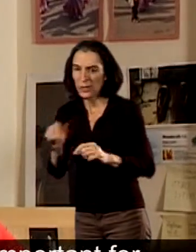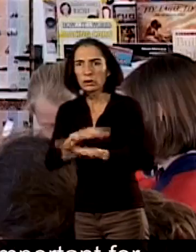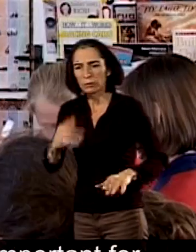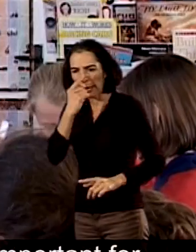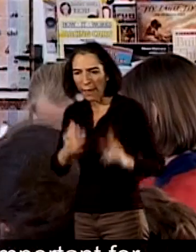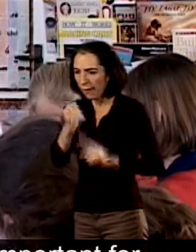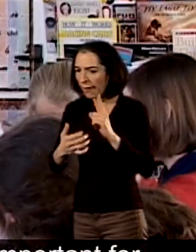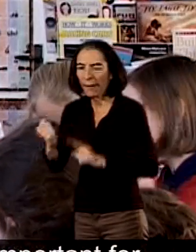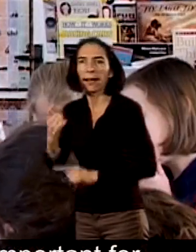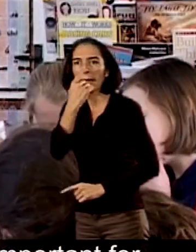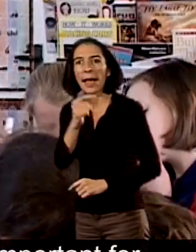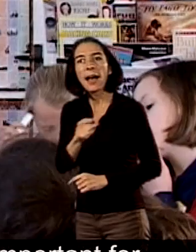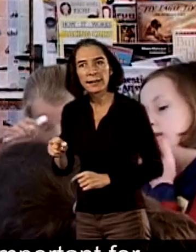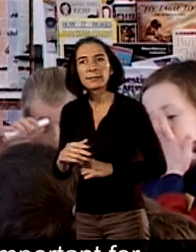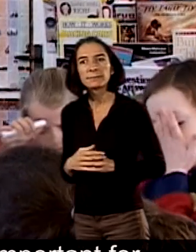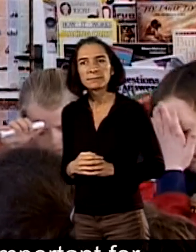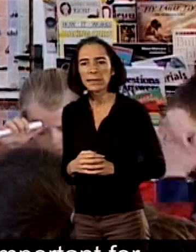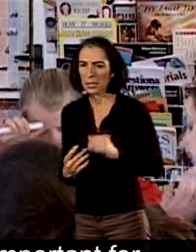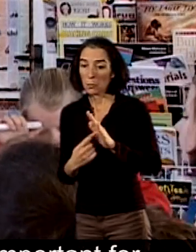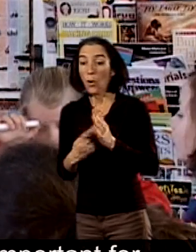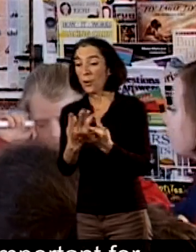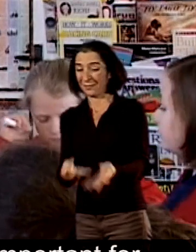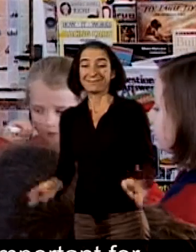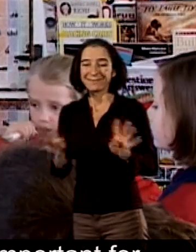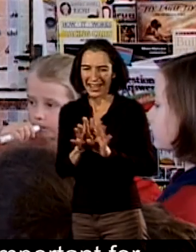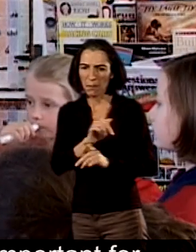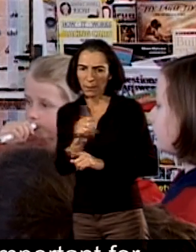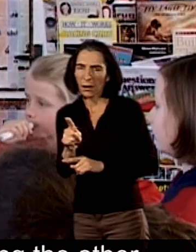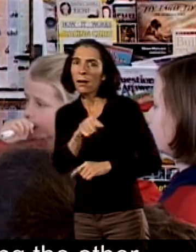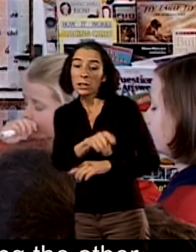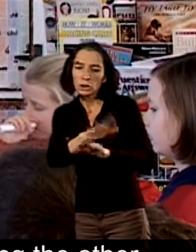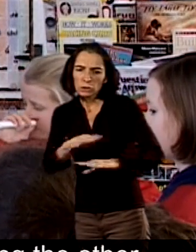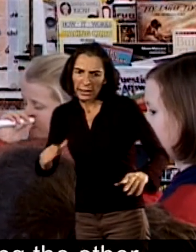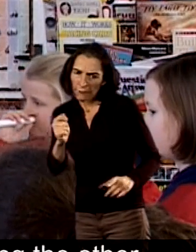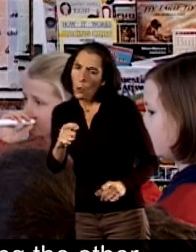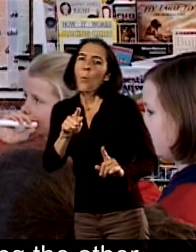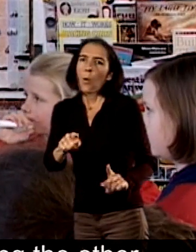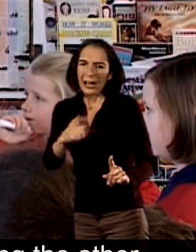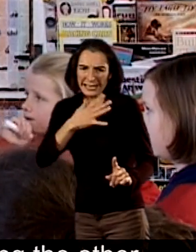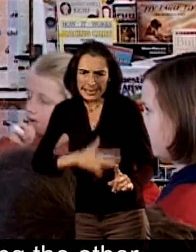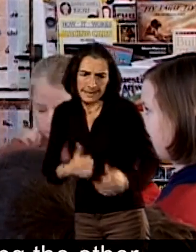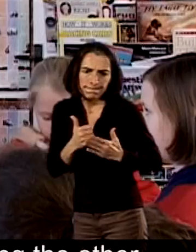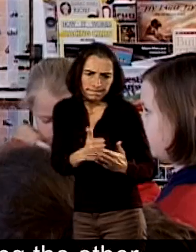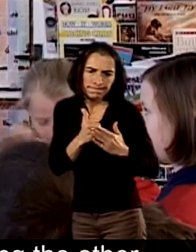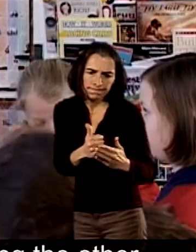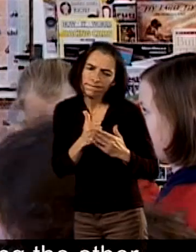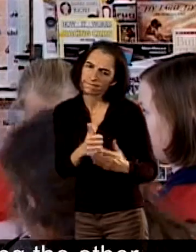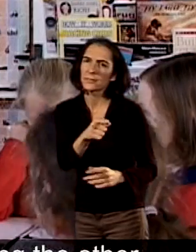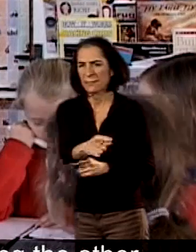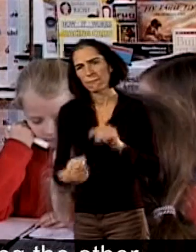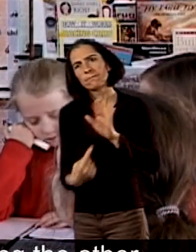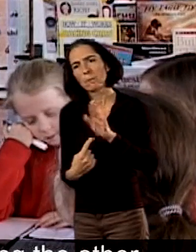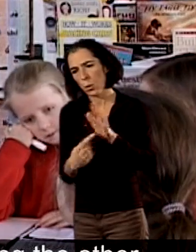in. That's important for everybody, but particularly for children who have significant needs. It's a way